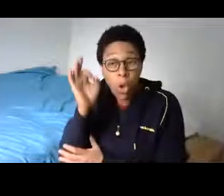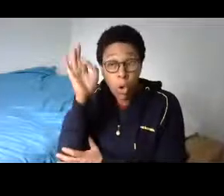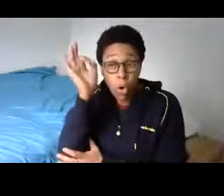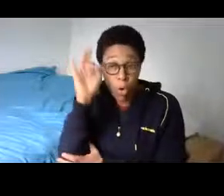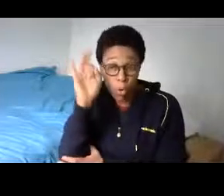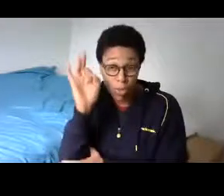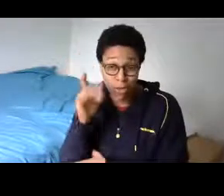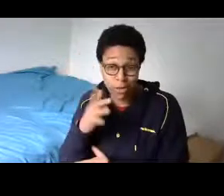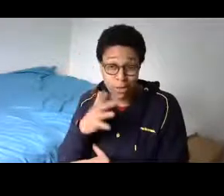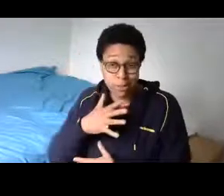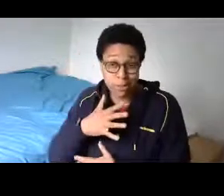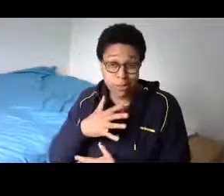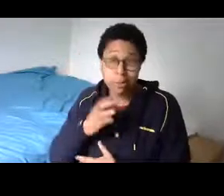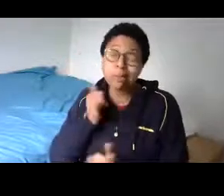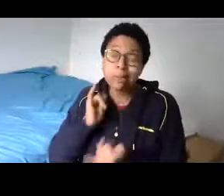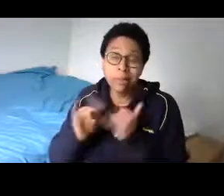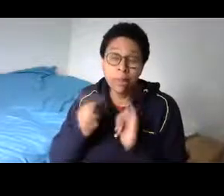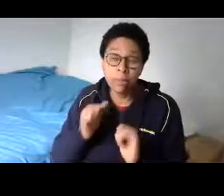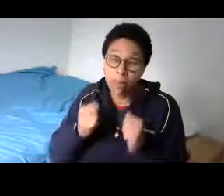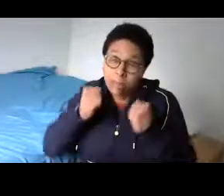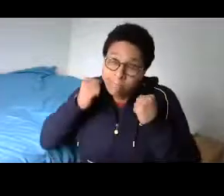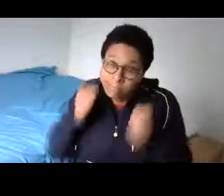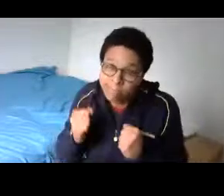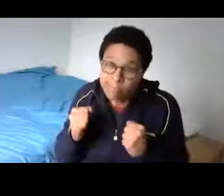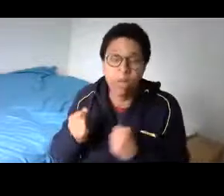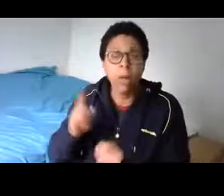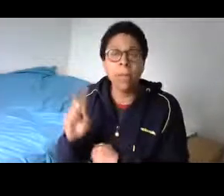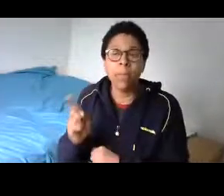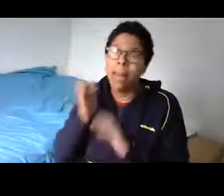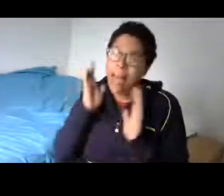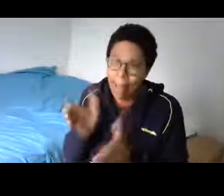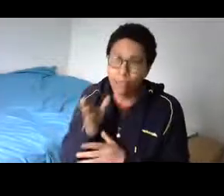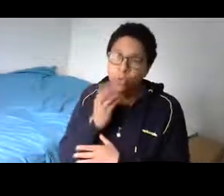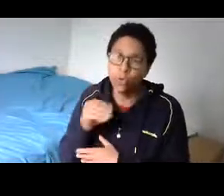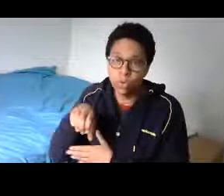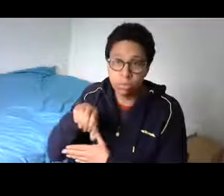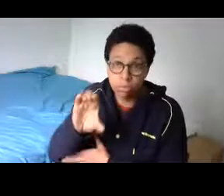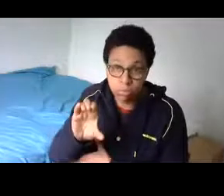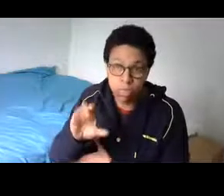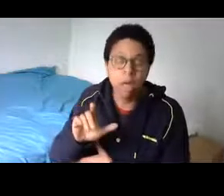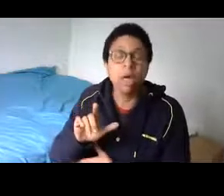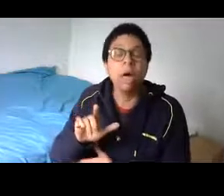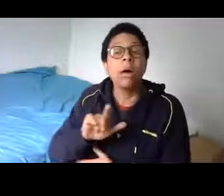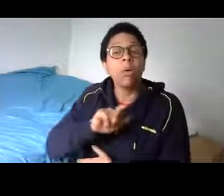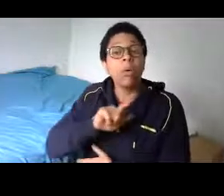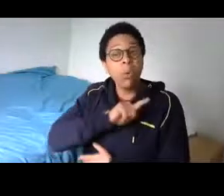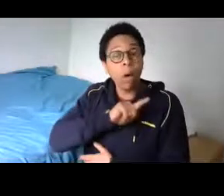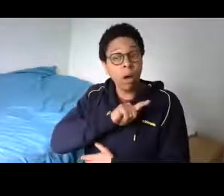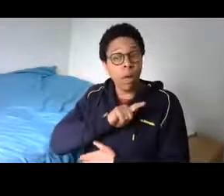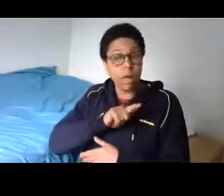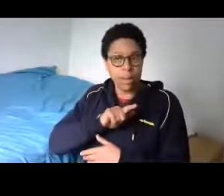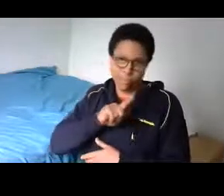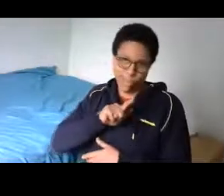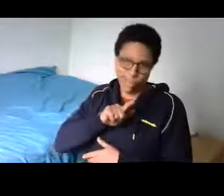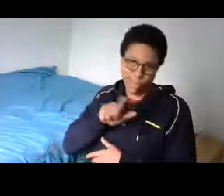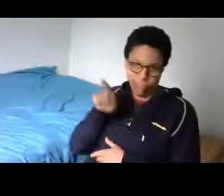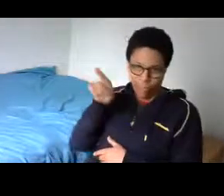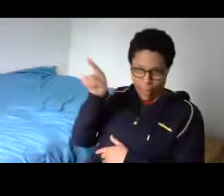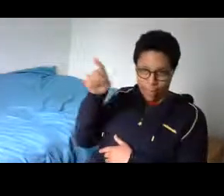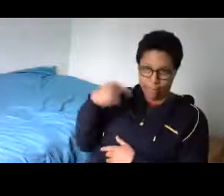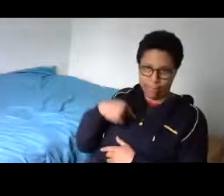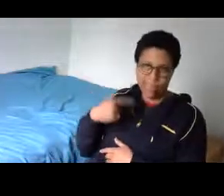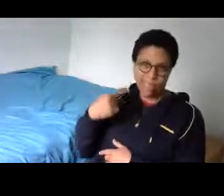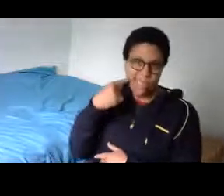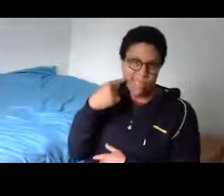authorities often insist on people having that because, first of all, it's much easier for them